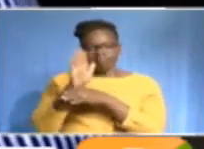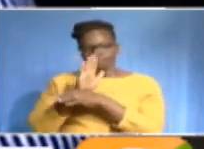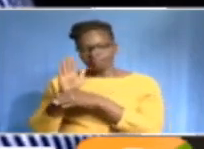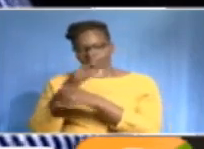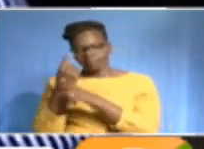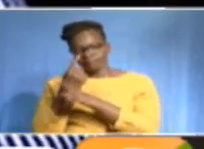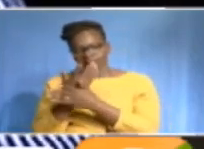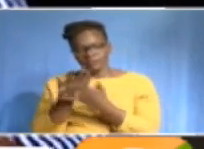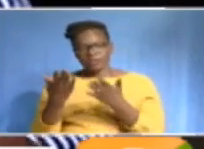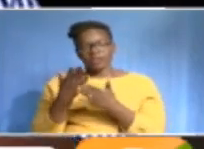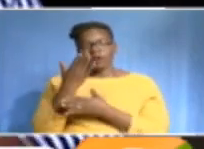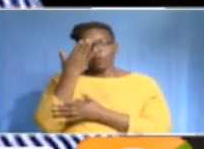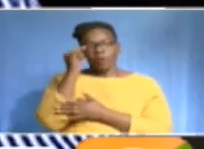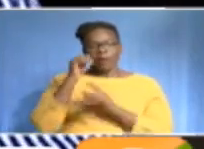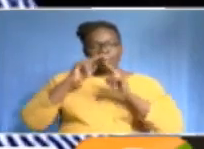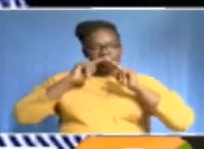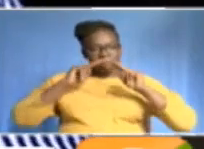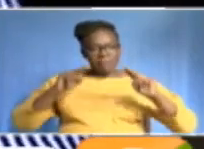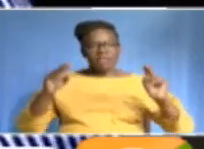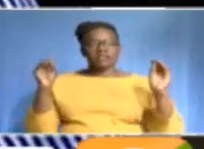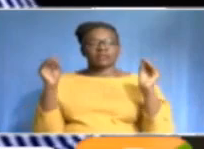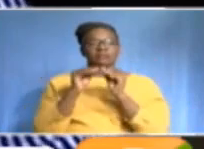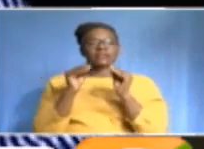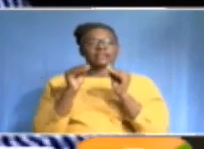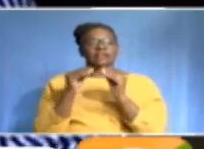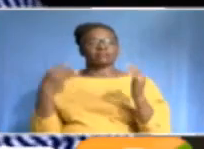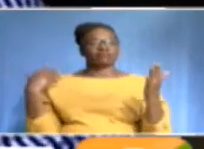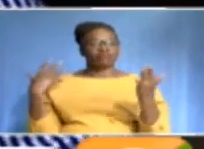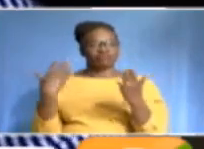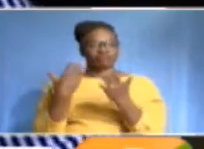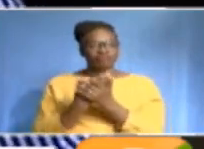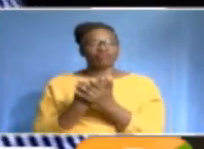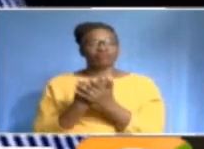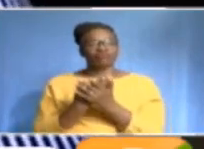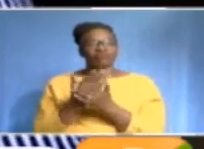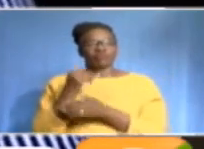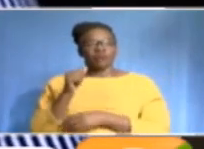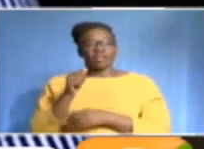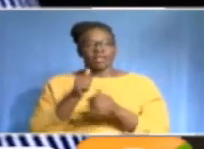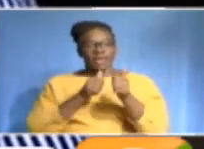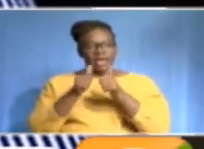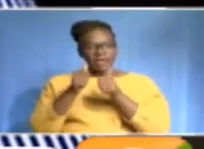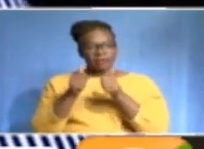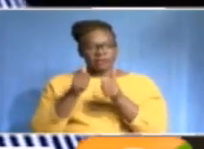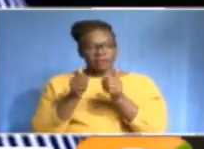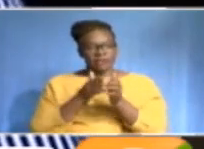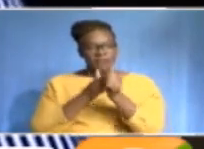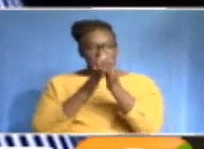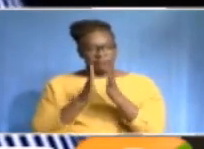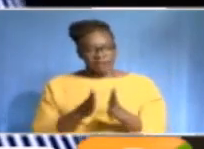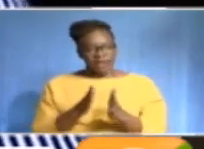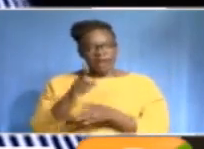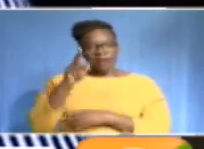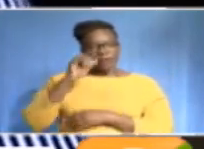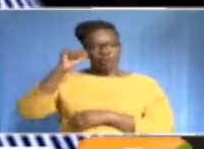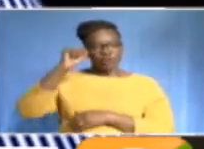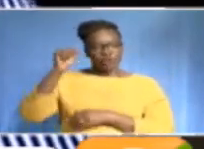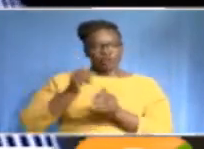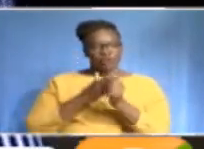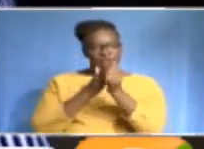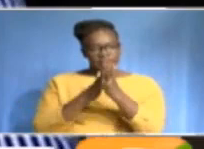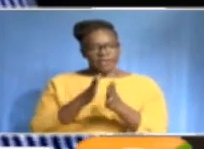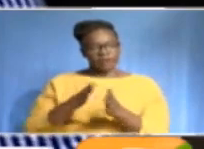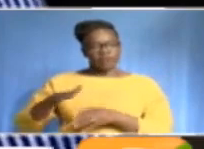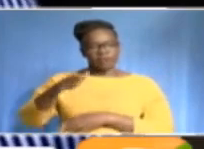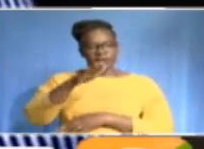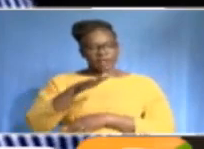to the series of peace meetings that were being conducted here by the administrative leaders as well as political leaders of this particular